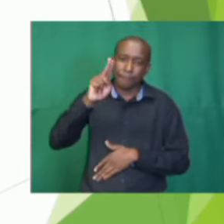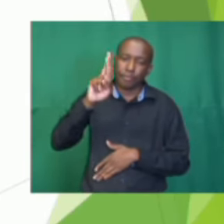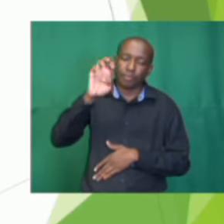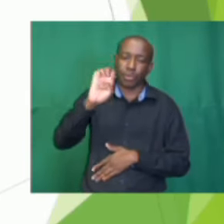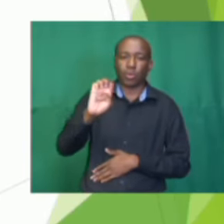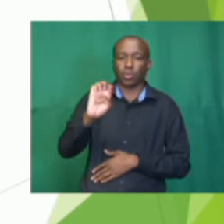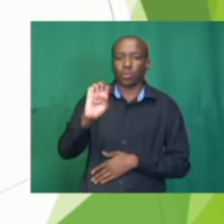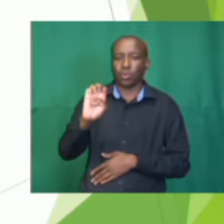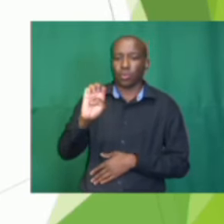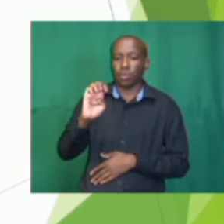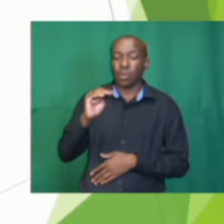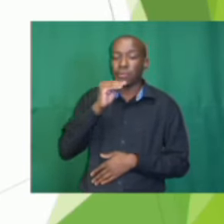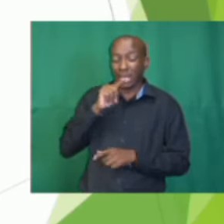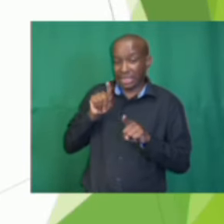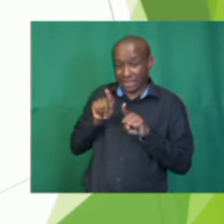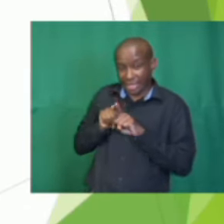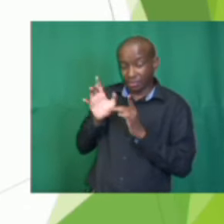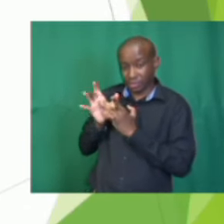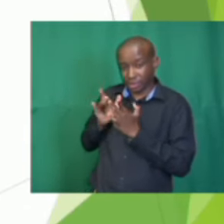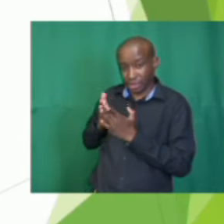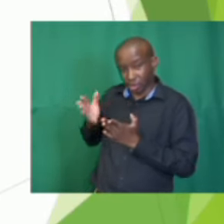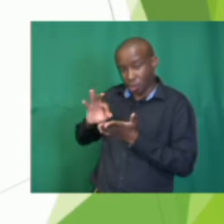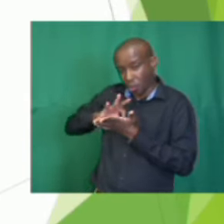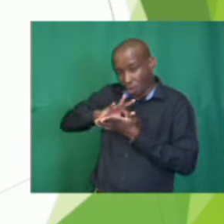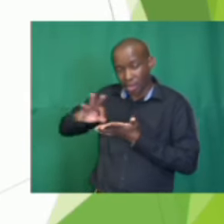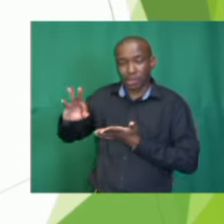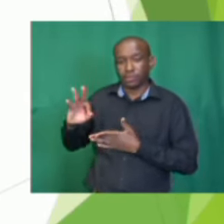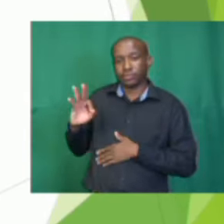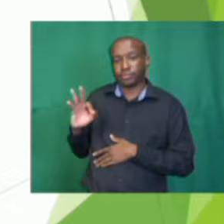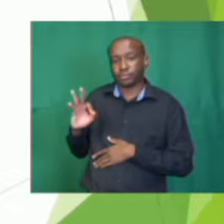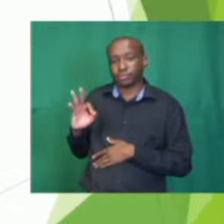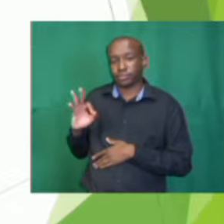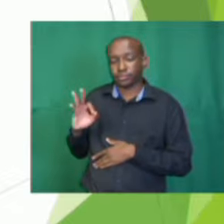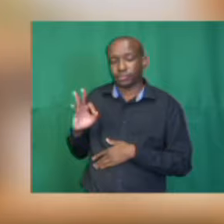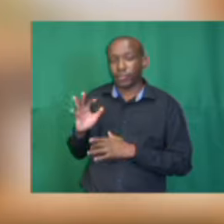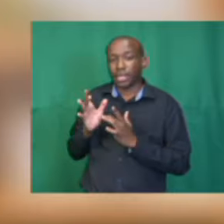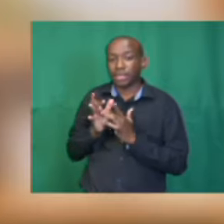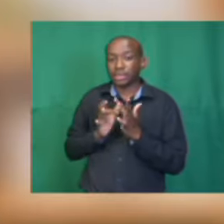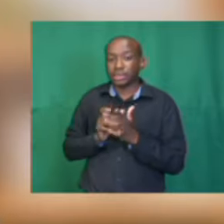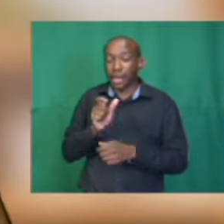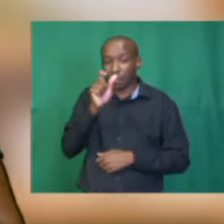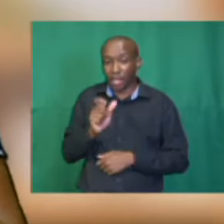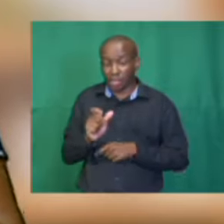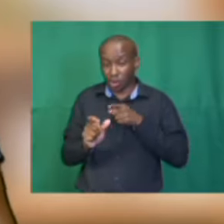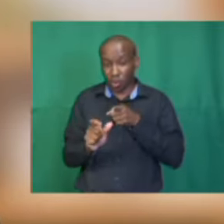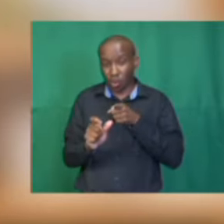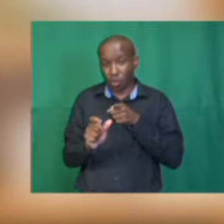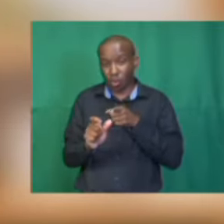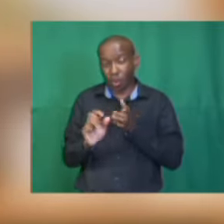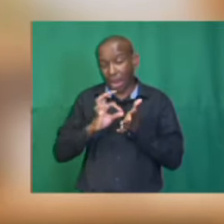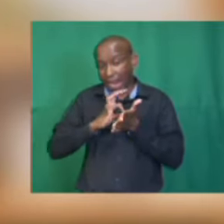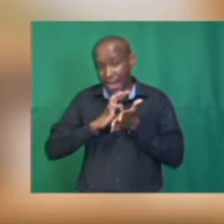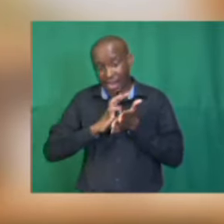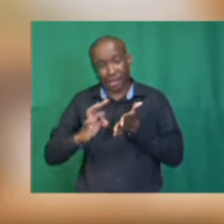purity of Jesus Christ. So Jesus Christ is a person with a very good sense of